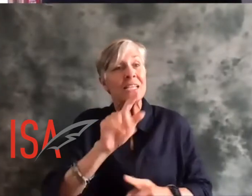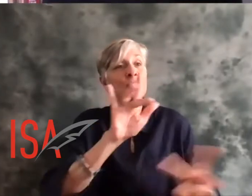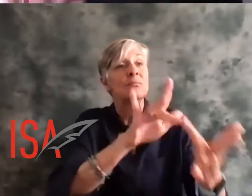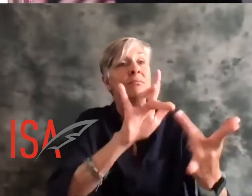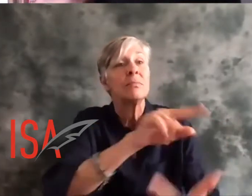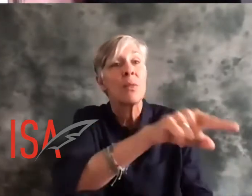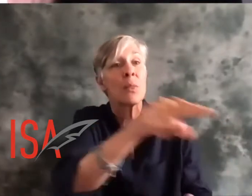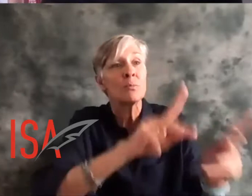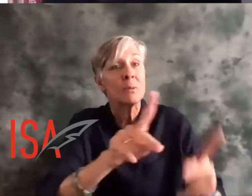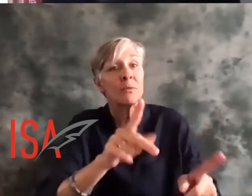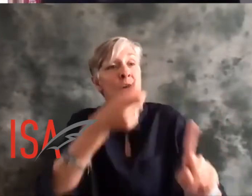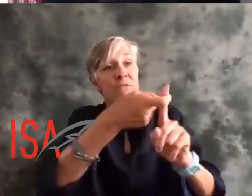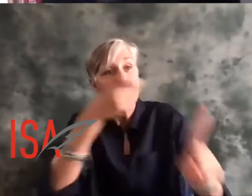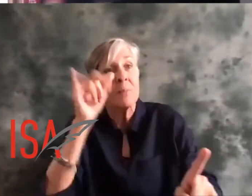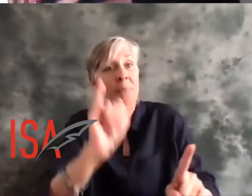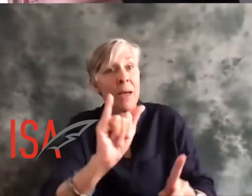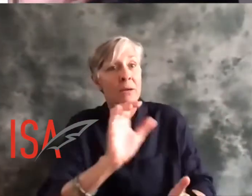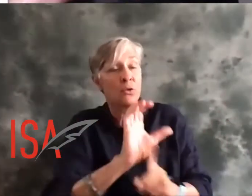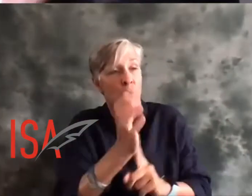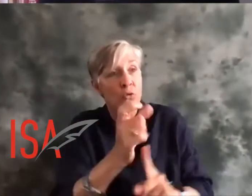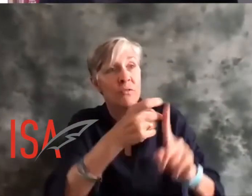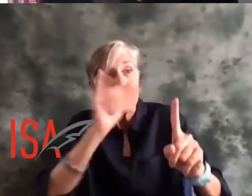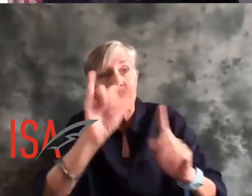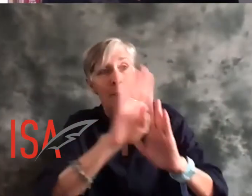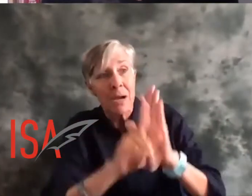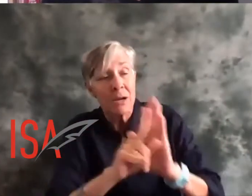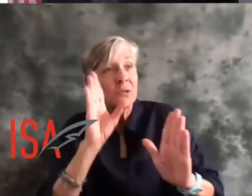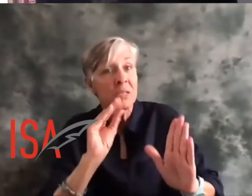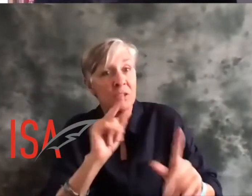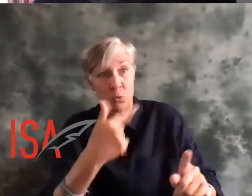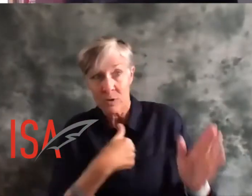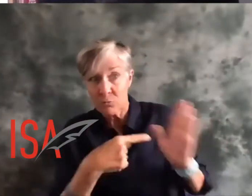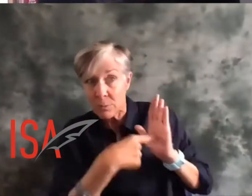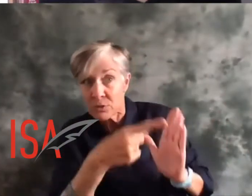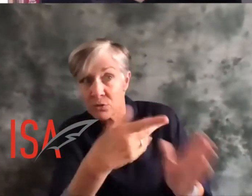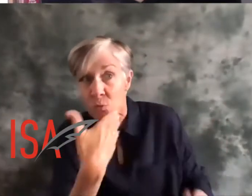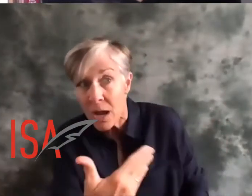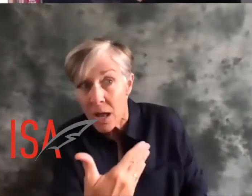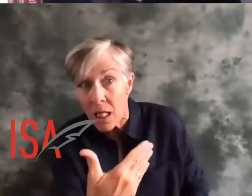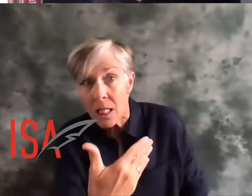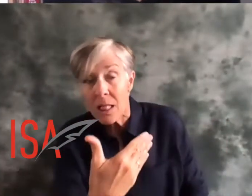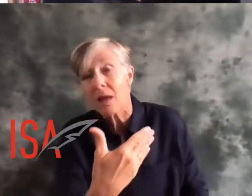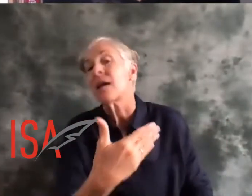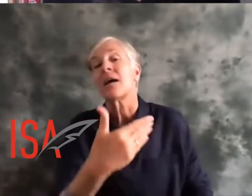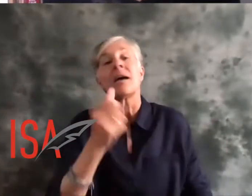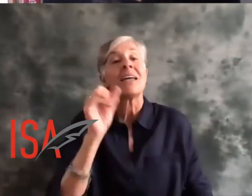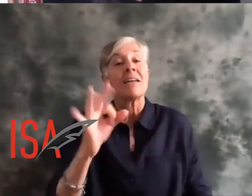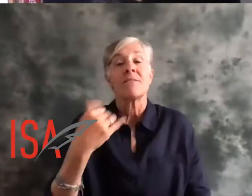our authenticity. Like, are we saying this right? Are we representing you correctly? If we can't